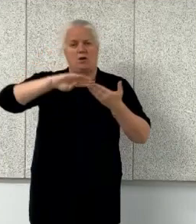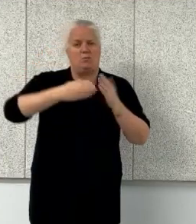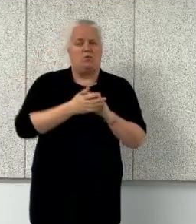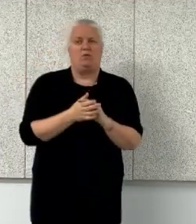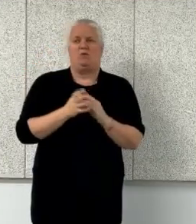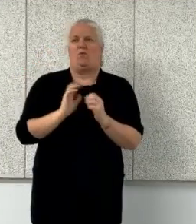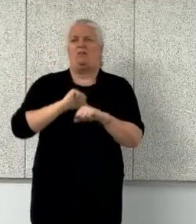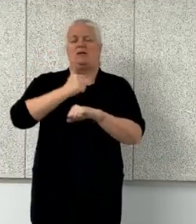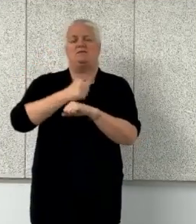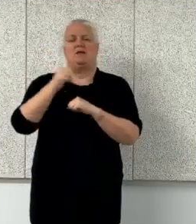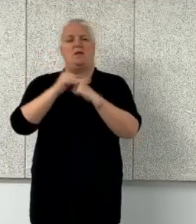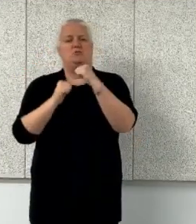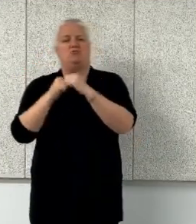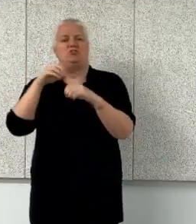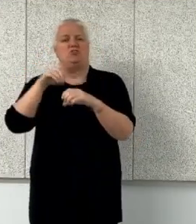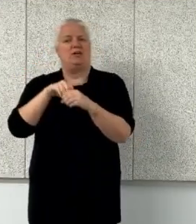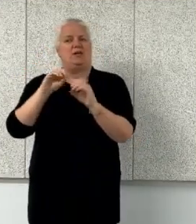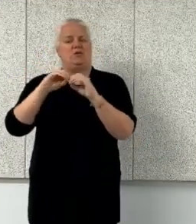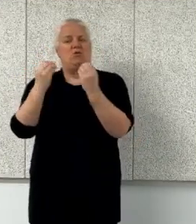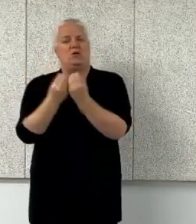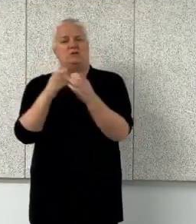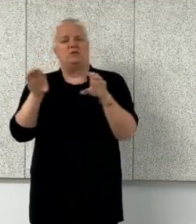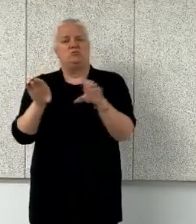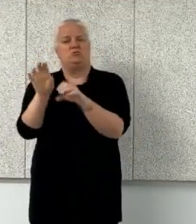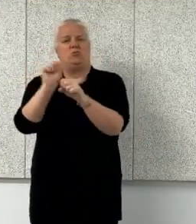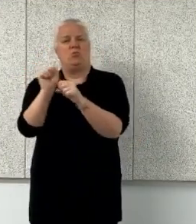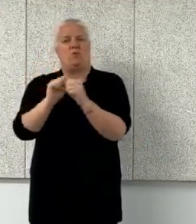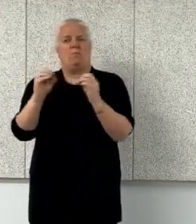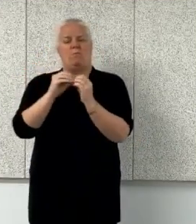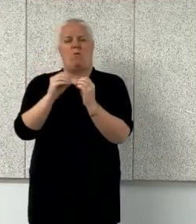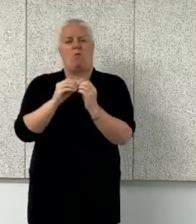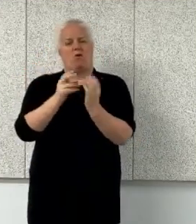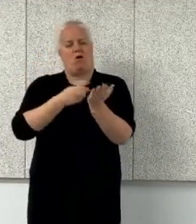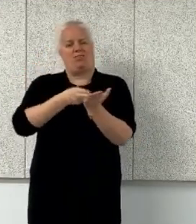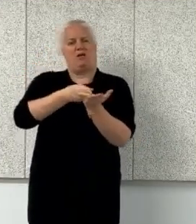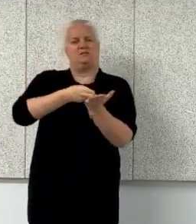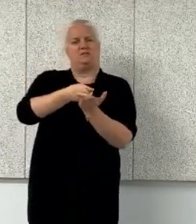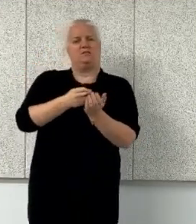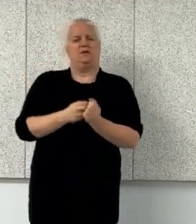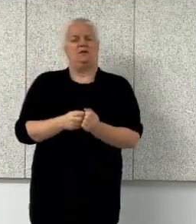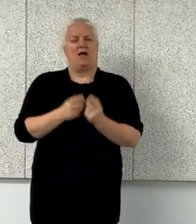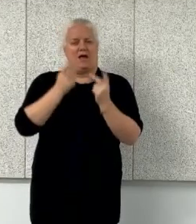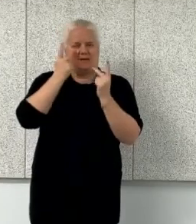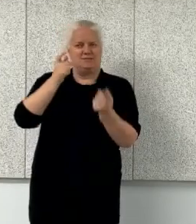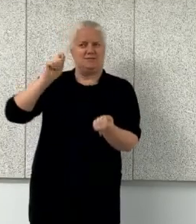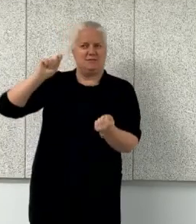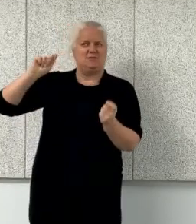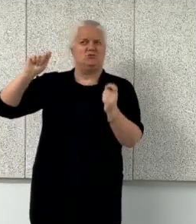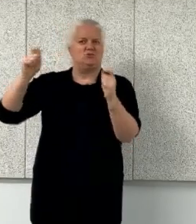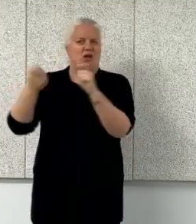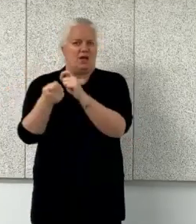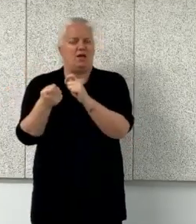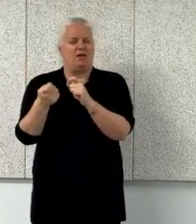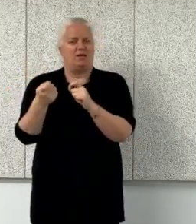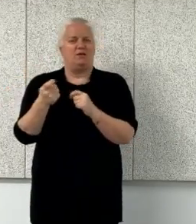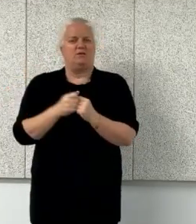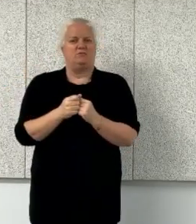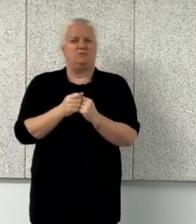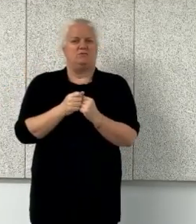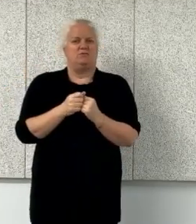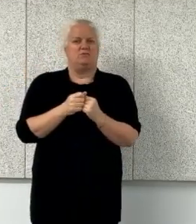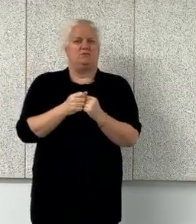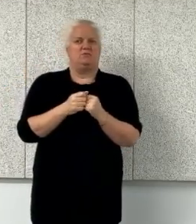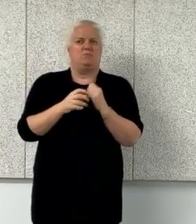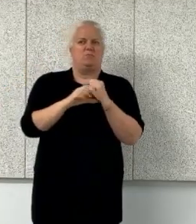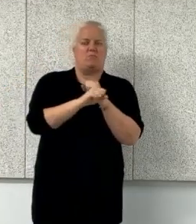your organization to do the work more authentically, I think that there's a real sea change that we're thinking of marketing and of audience